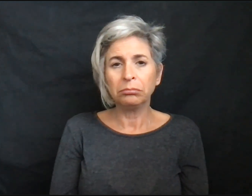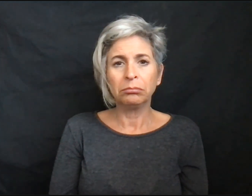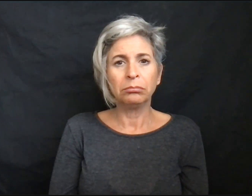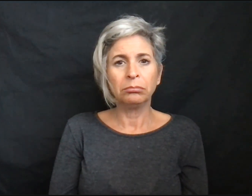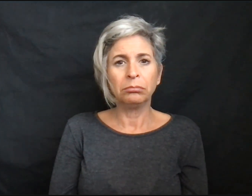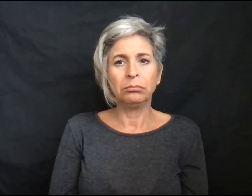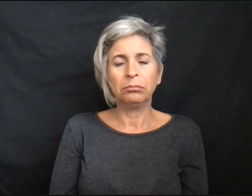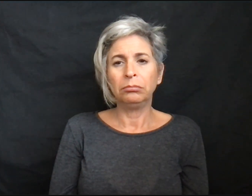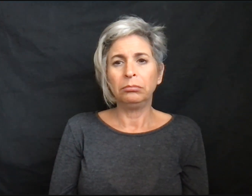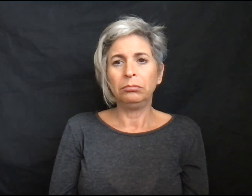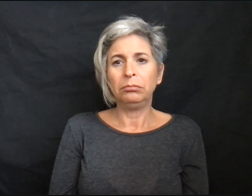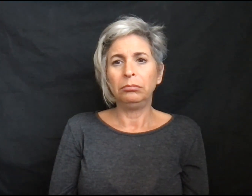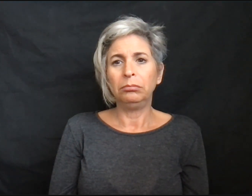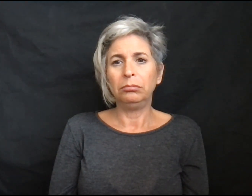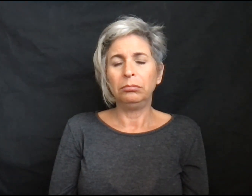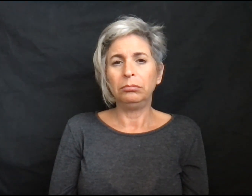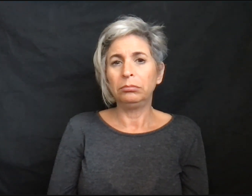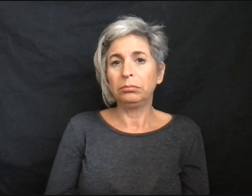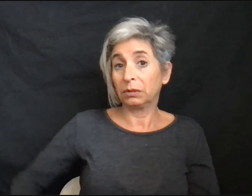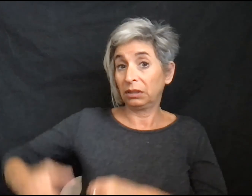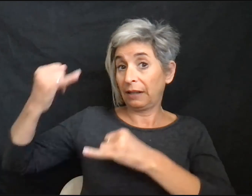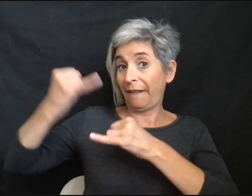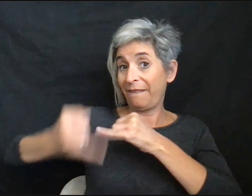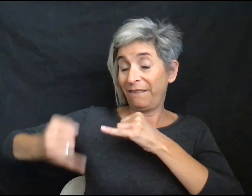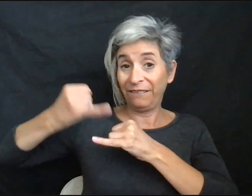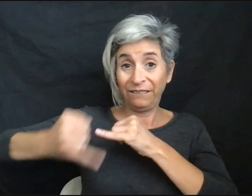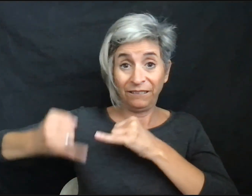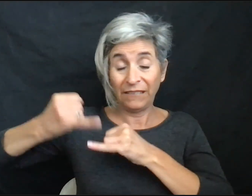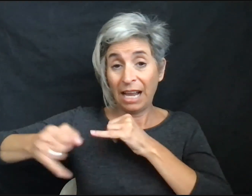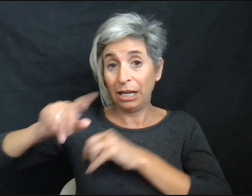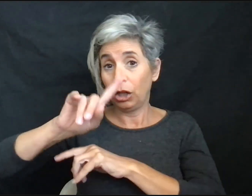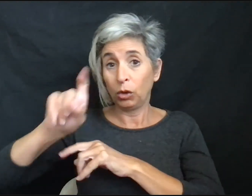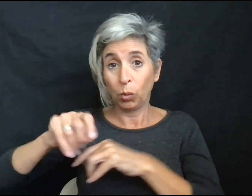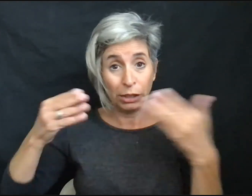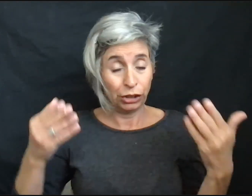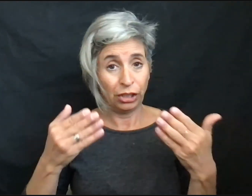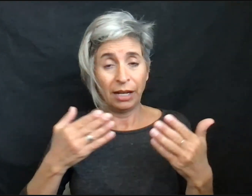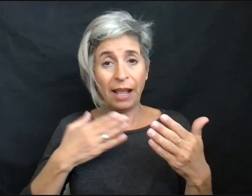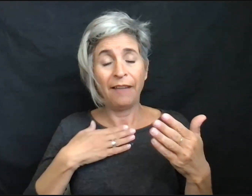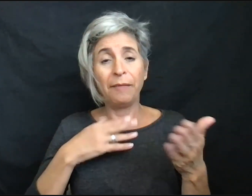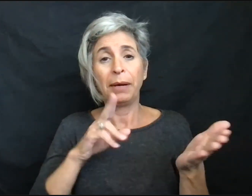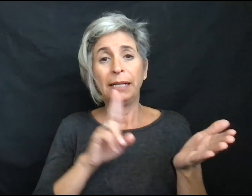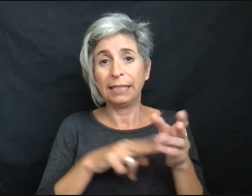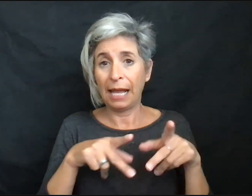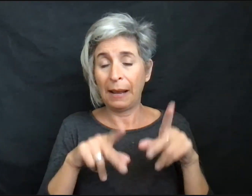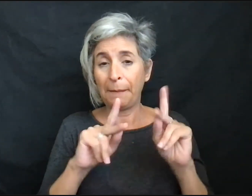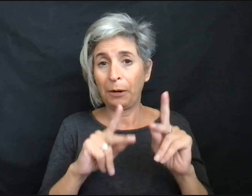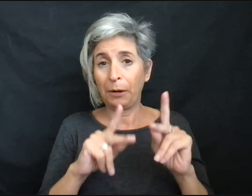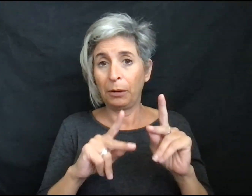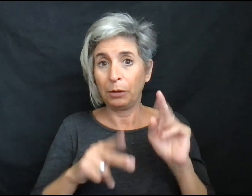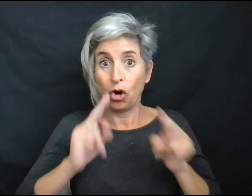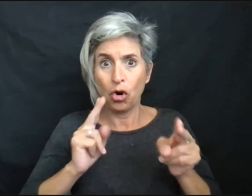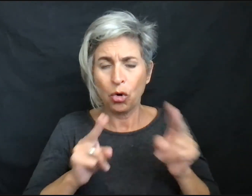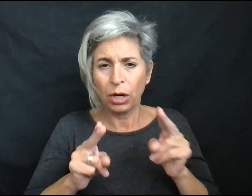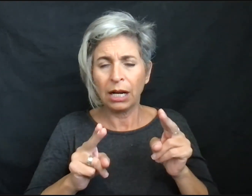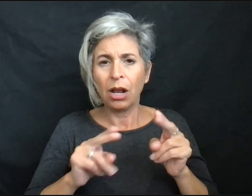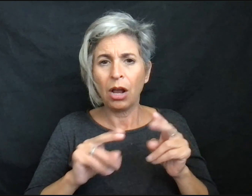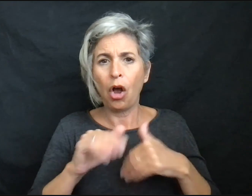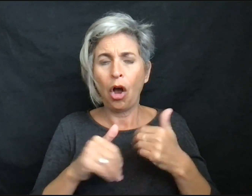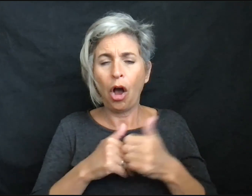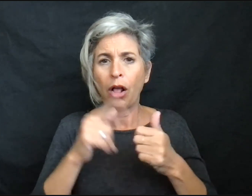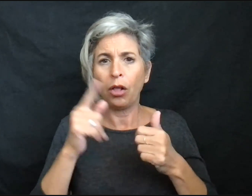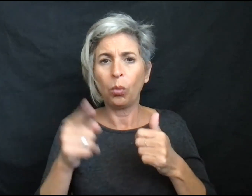And then final question here. I am a sign permit expediter. Can we put all signs on one permit